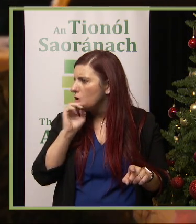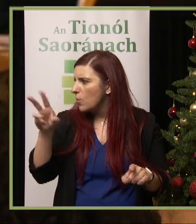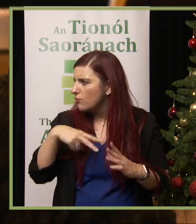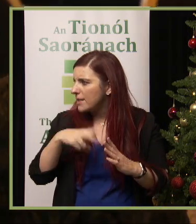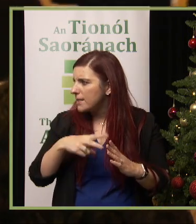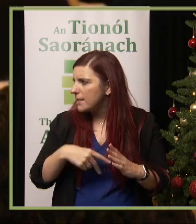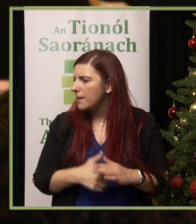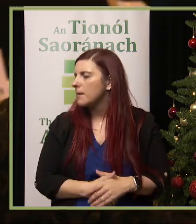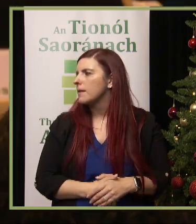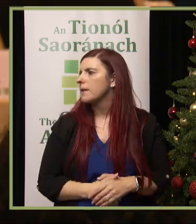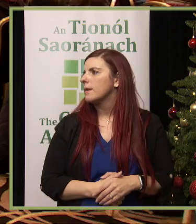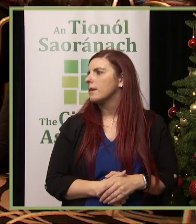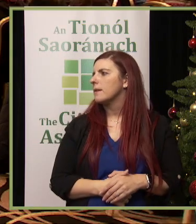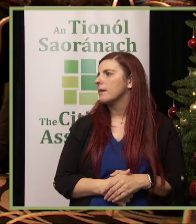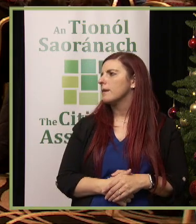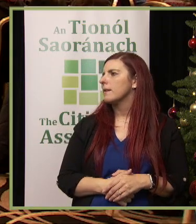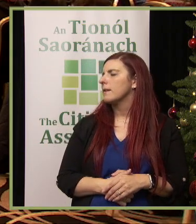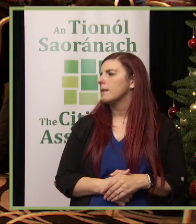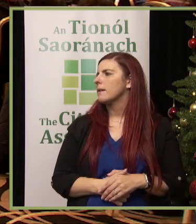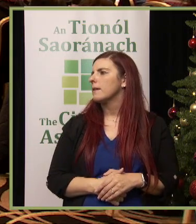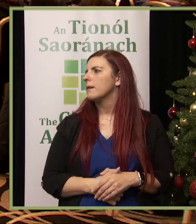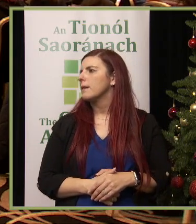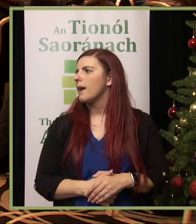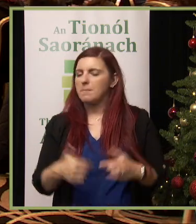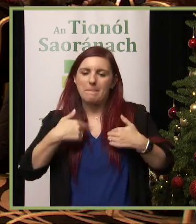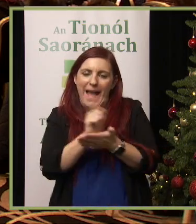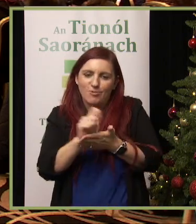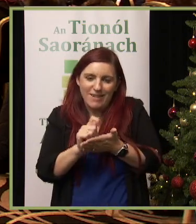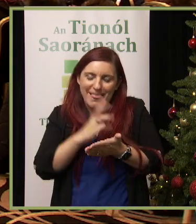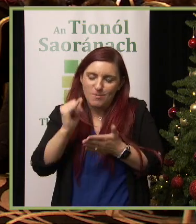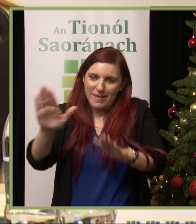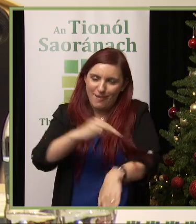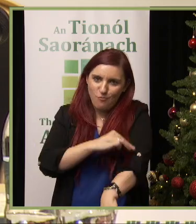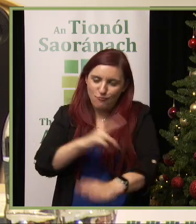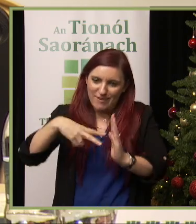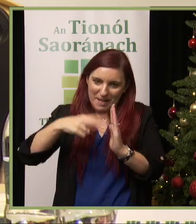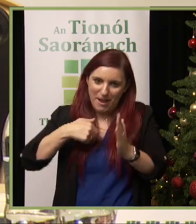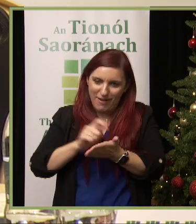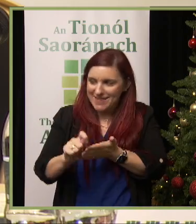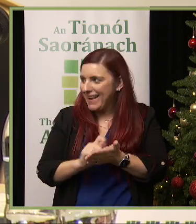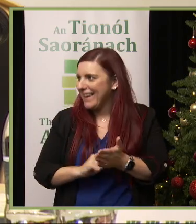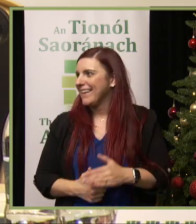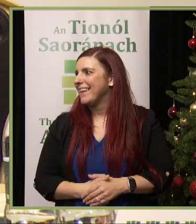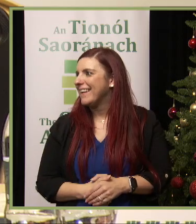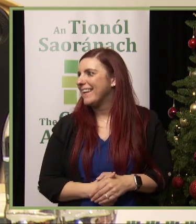Oh, sorry, Kenneth, thank you for that. It's my handwriting. Oh, I'm sorry. Well.